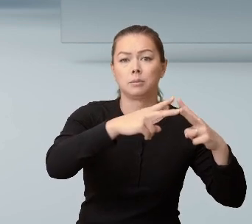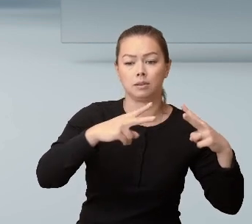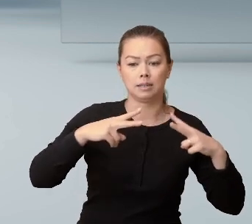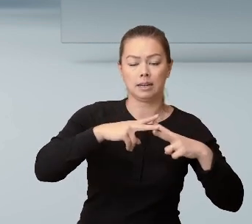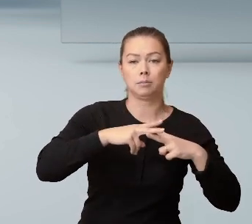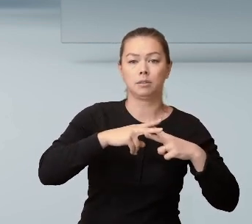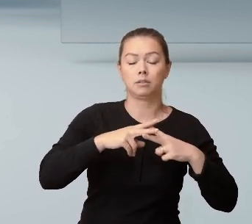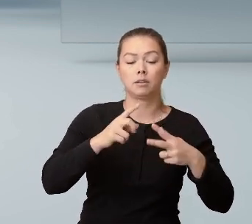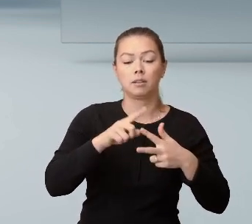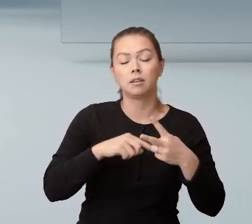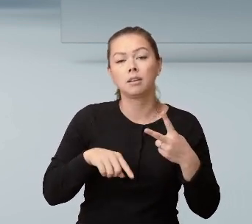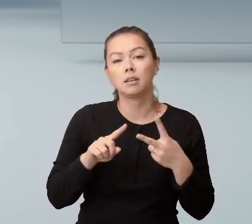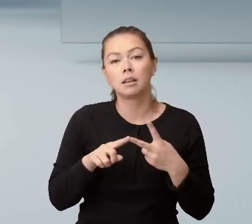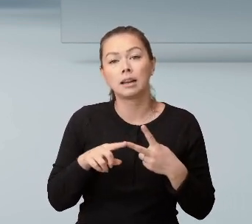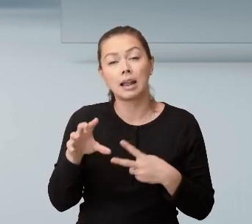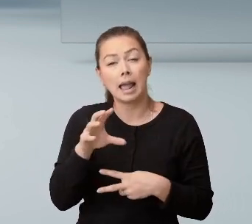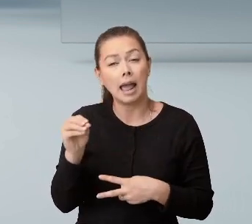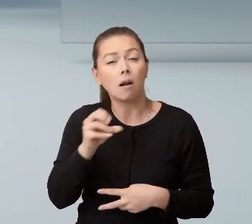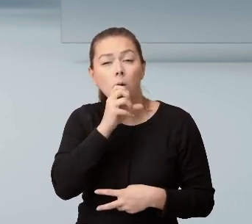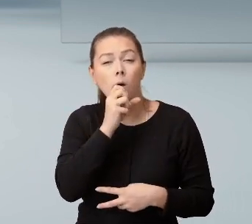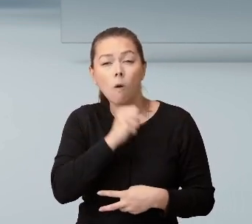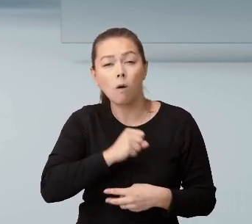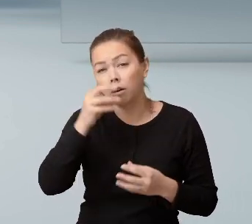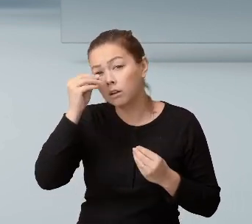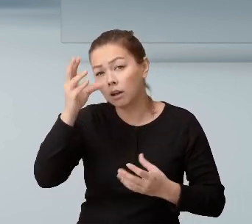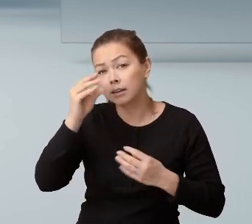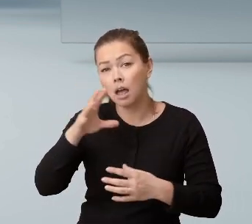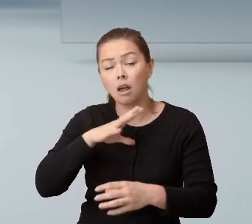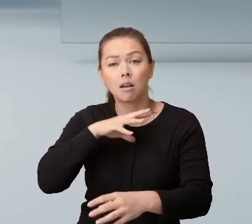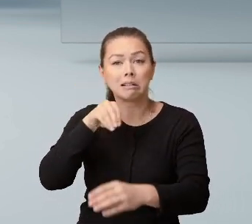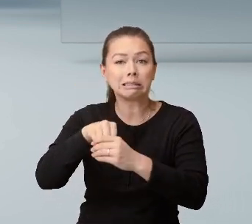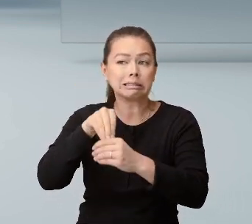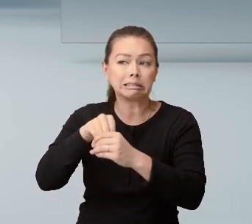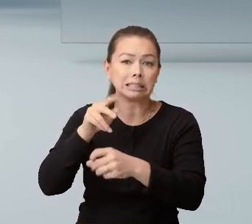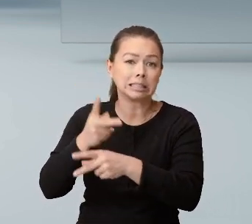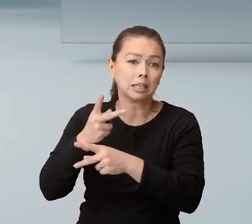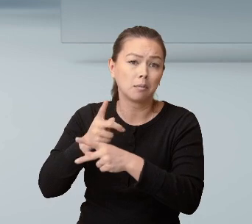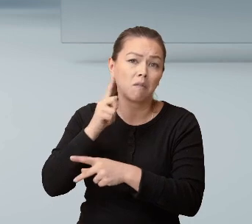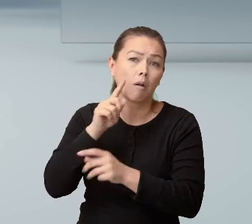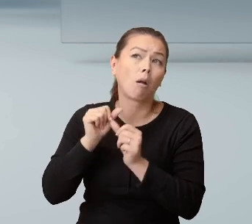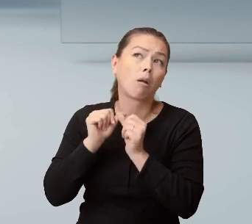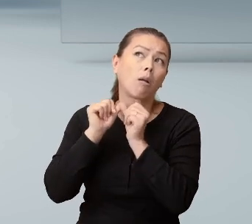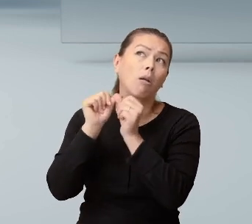And then also retention of a lot of old content, that hoarding mentality that we see.